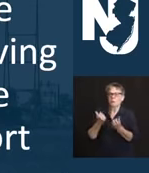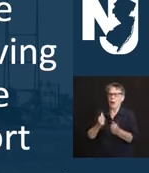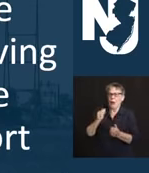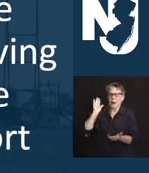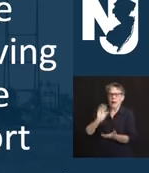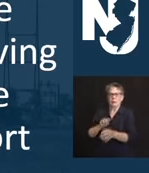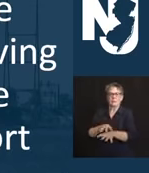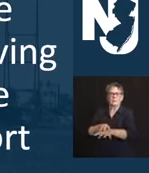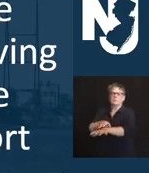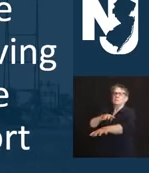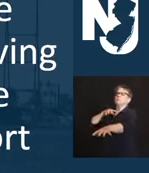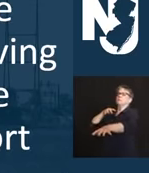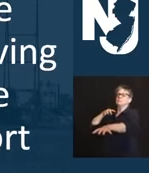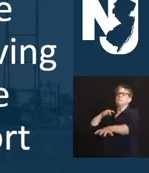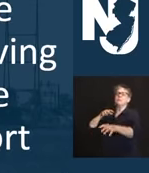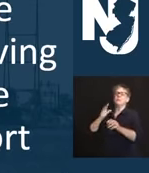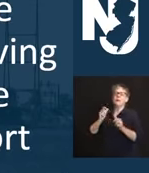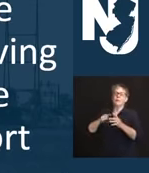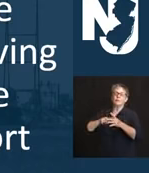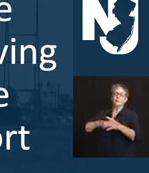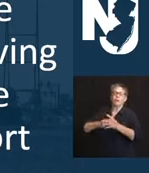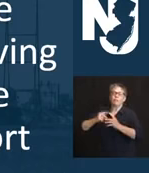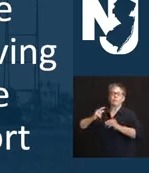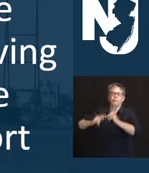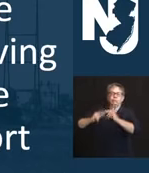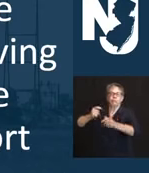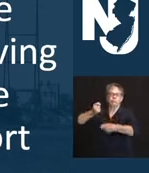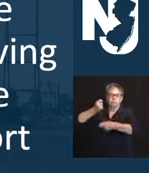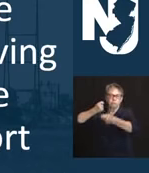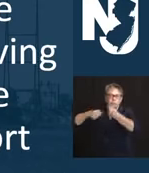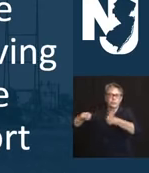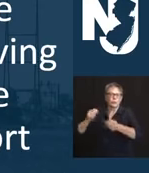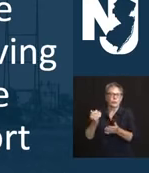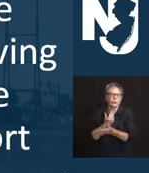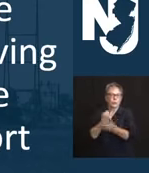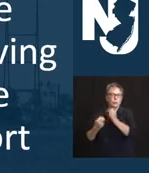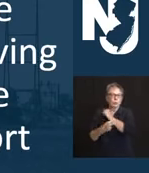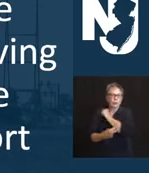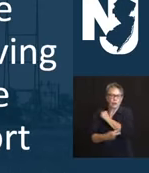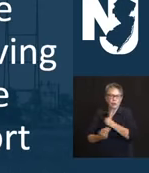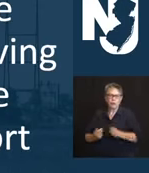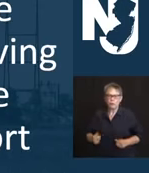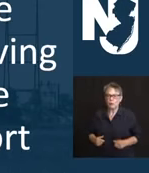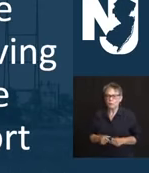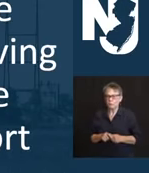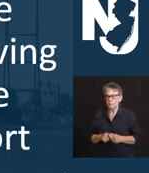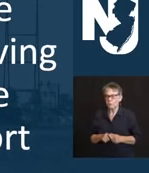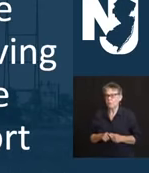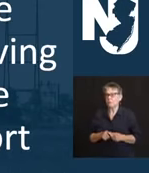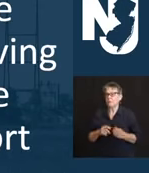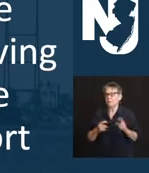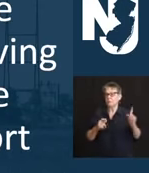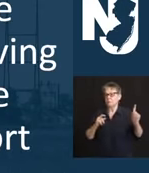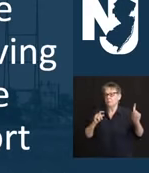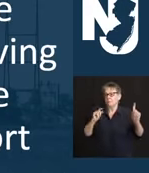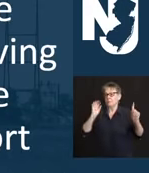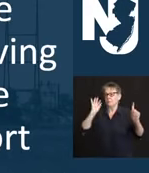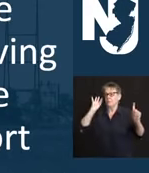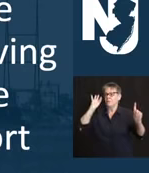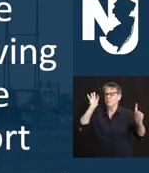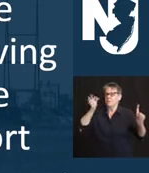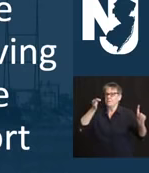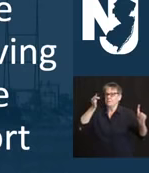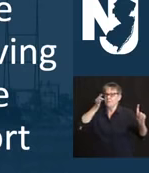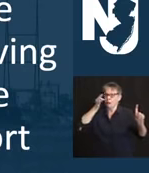from the President that the $800 million federal share can move forward without delay means we can get more shovels in the